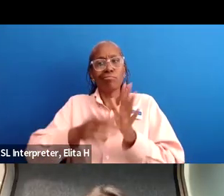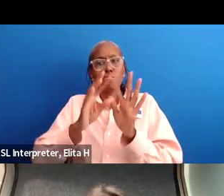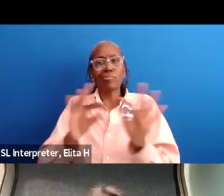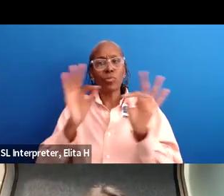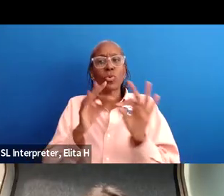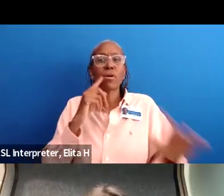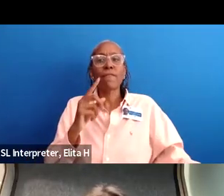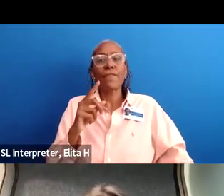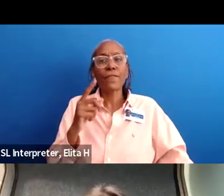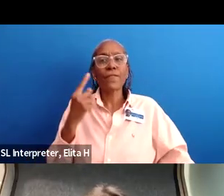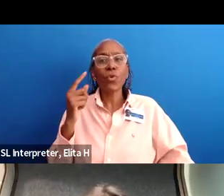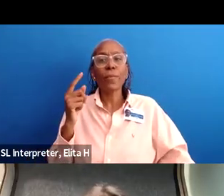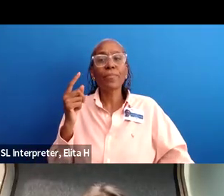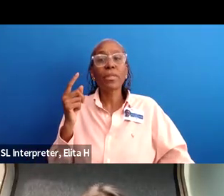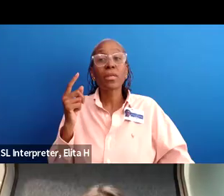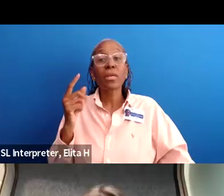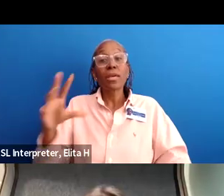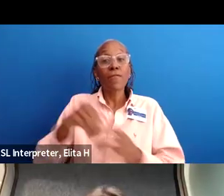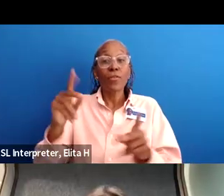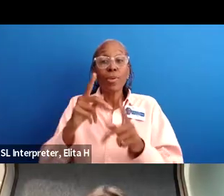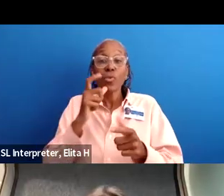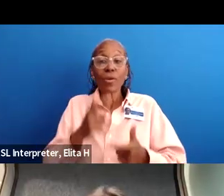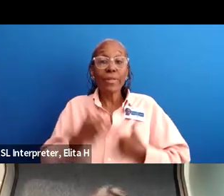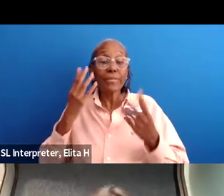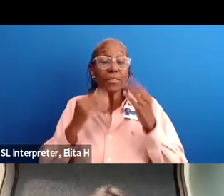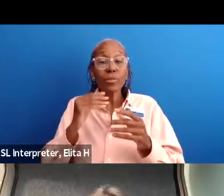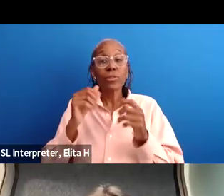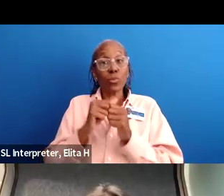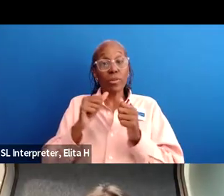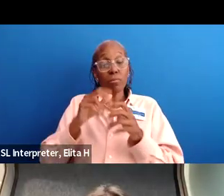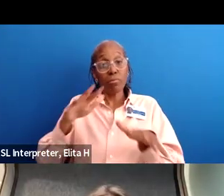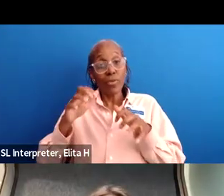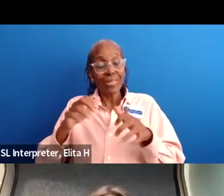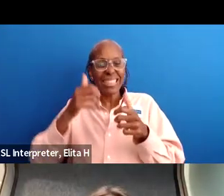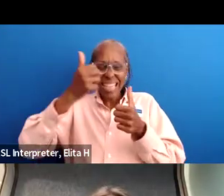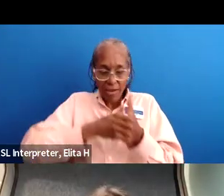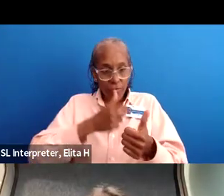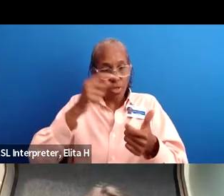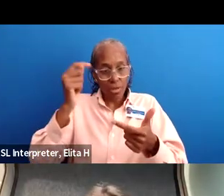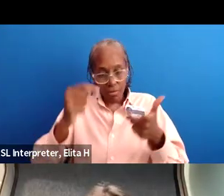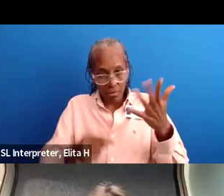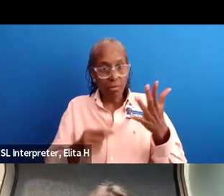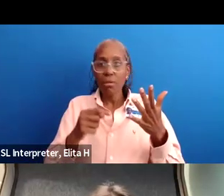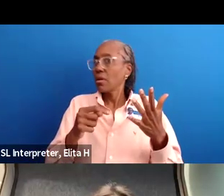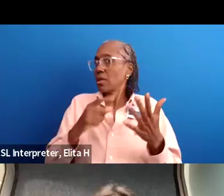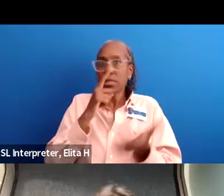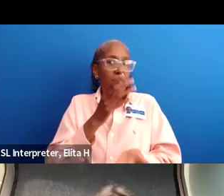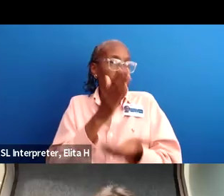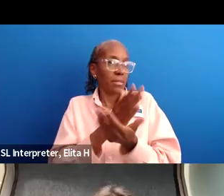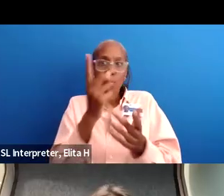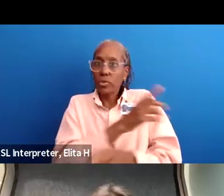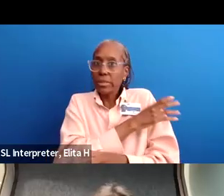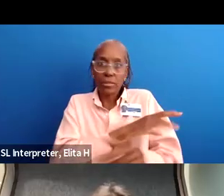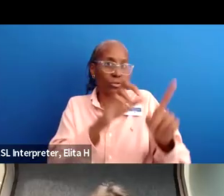of incorporating people with lived experience of paralysis into the process every step of the way. But this does not stop at clinical